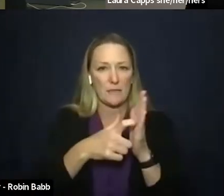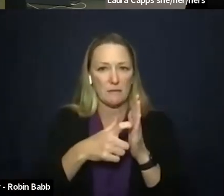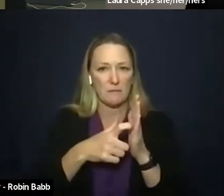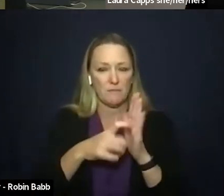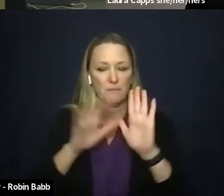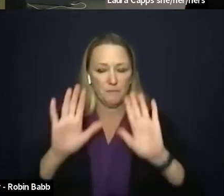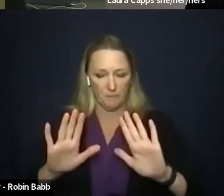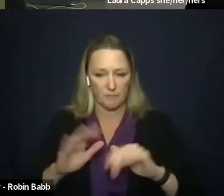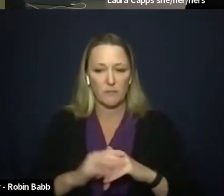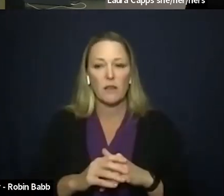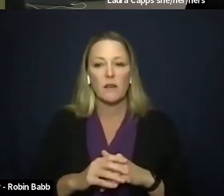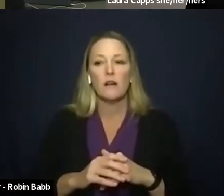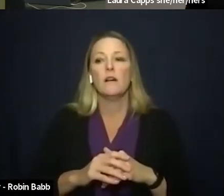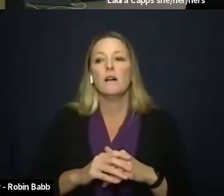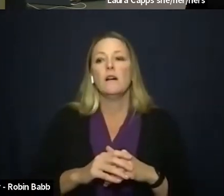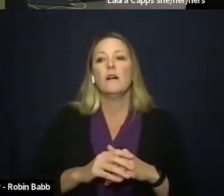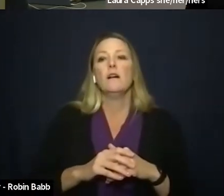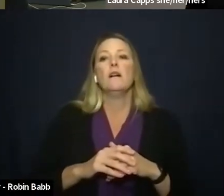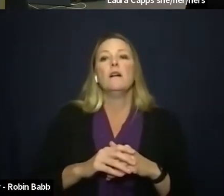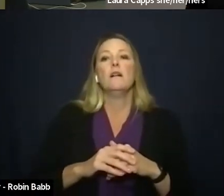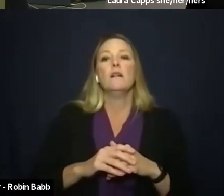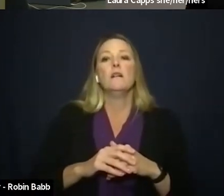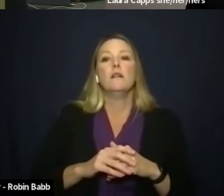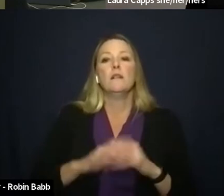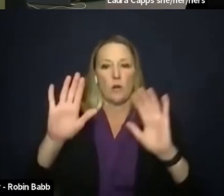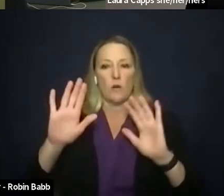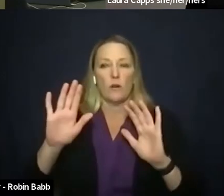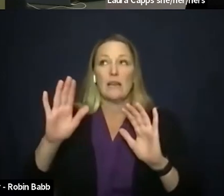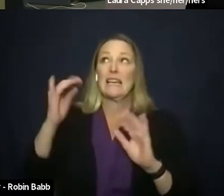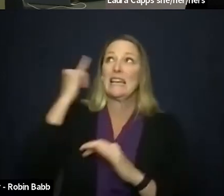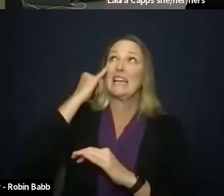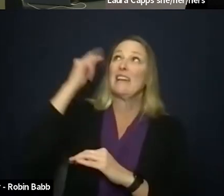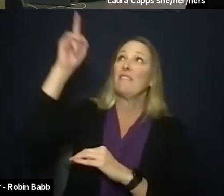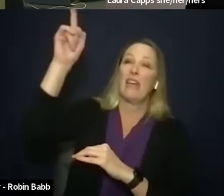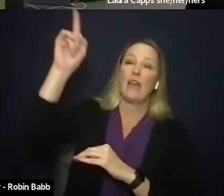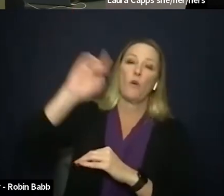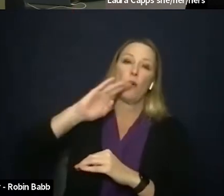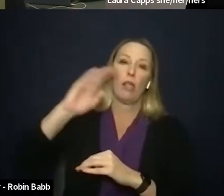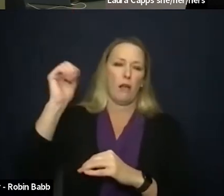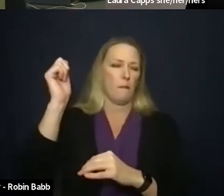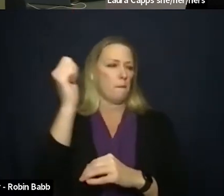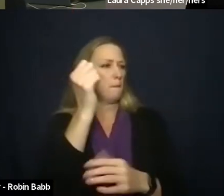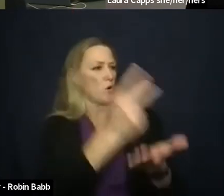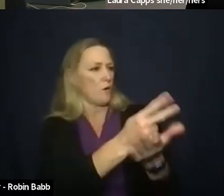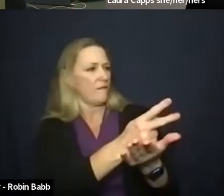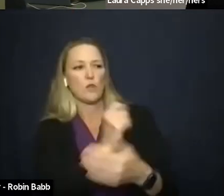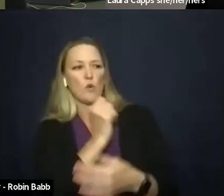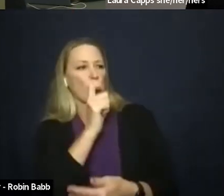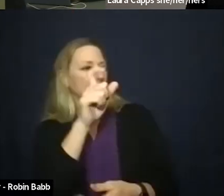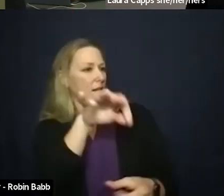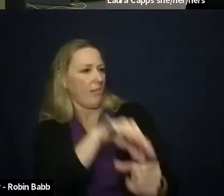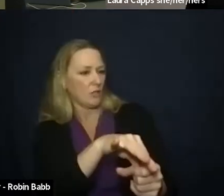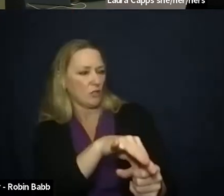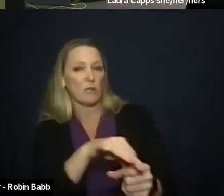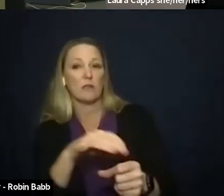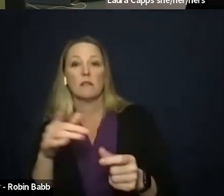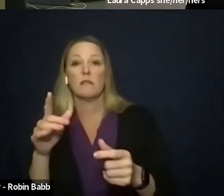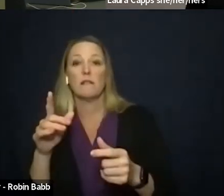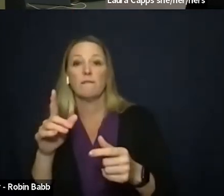that there are certain things that the board will need to do meaning specifically should you decide to go in that